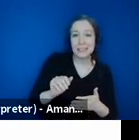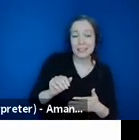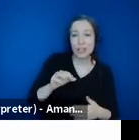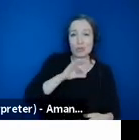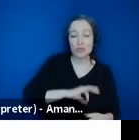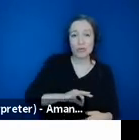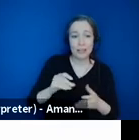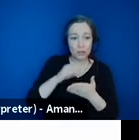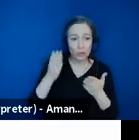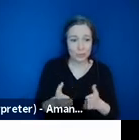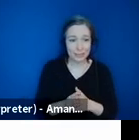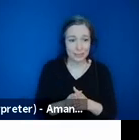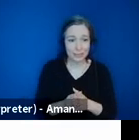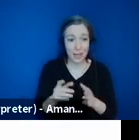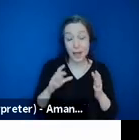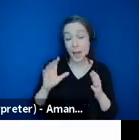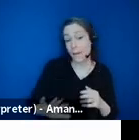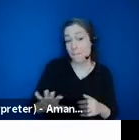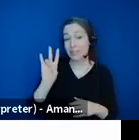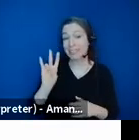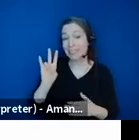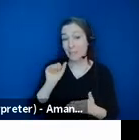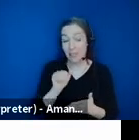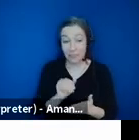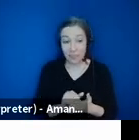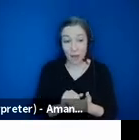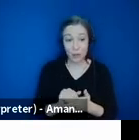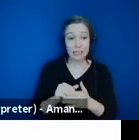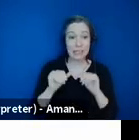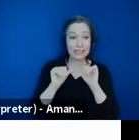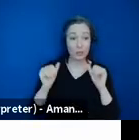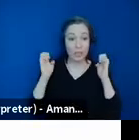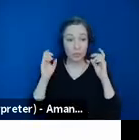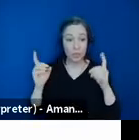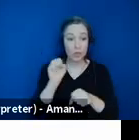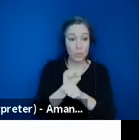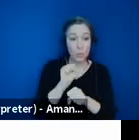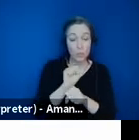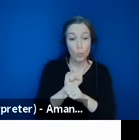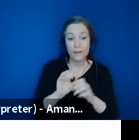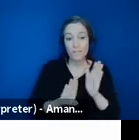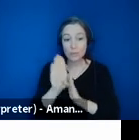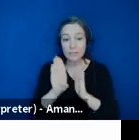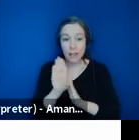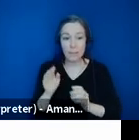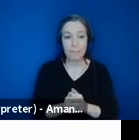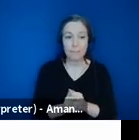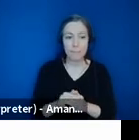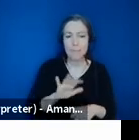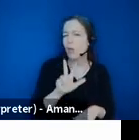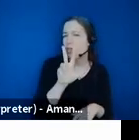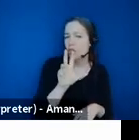workforce development students. From those numbers about 70% of our students are part time and 30% attend FCC